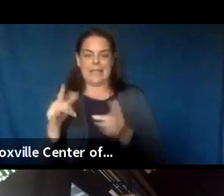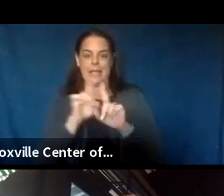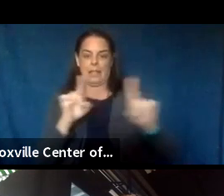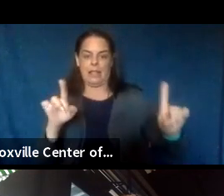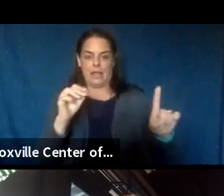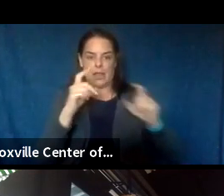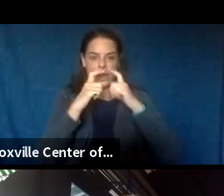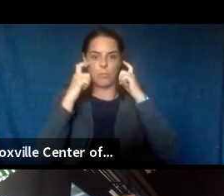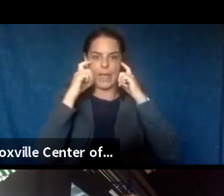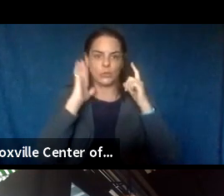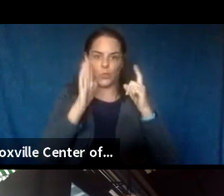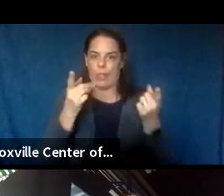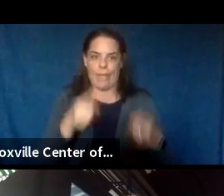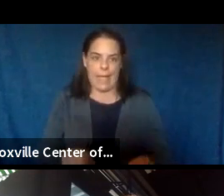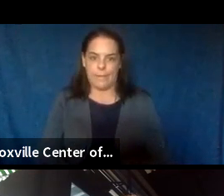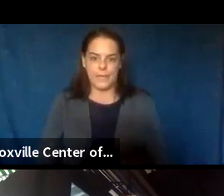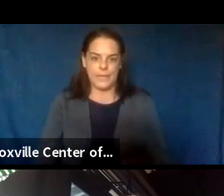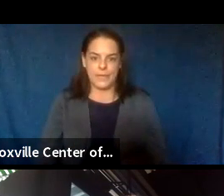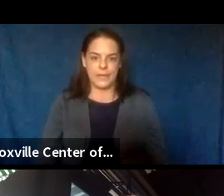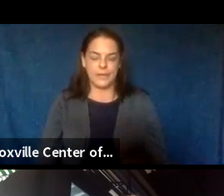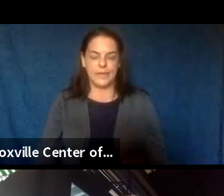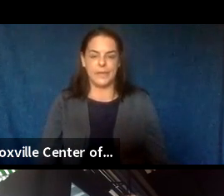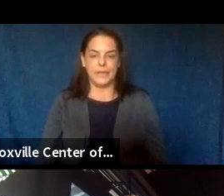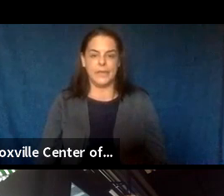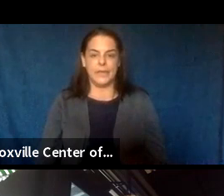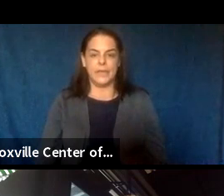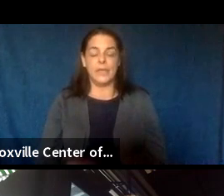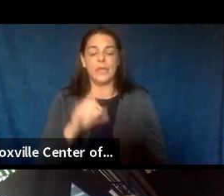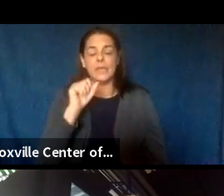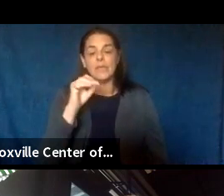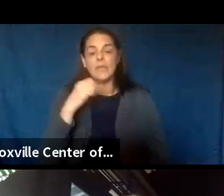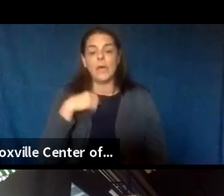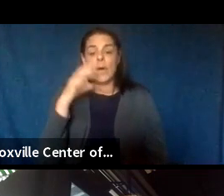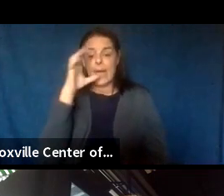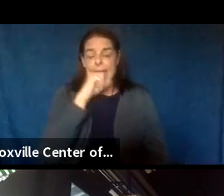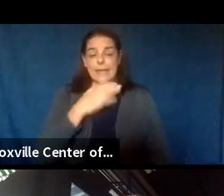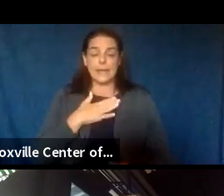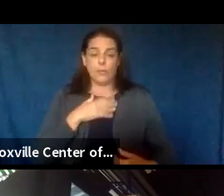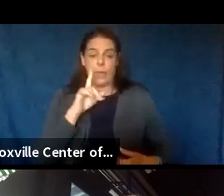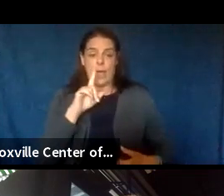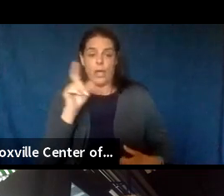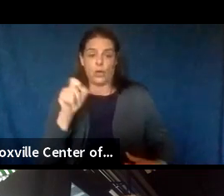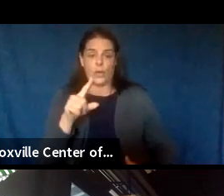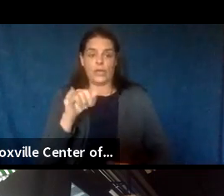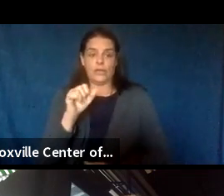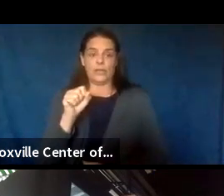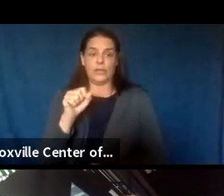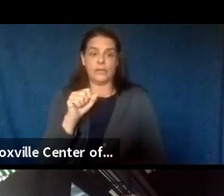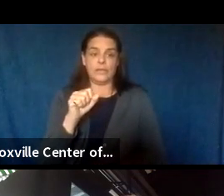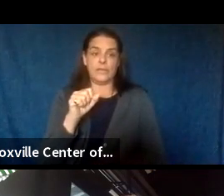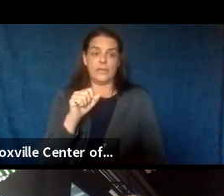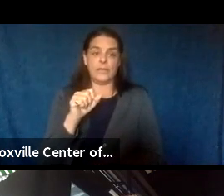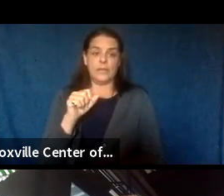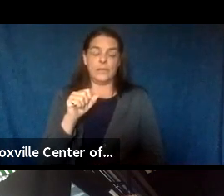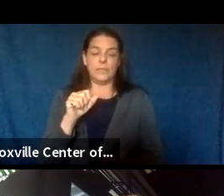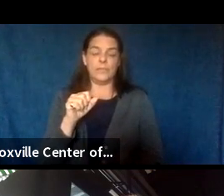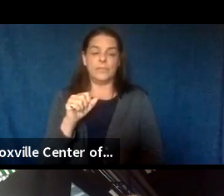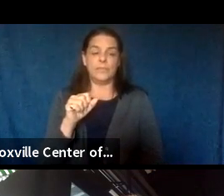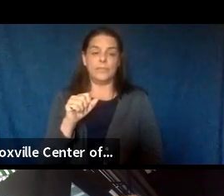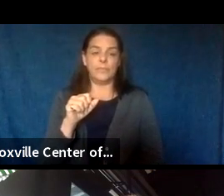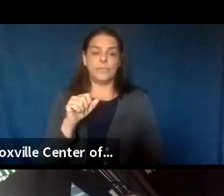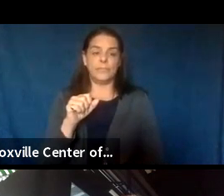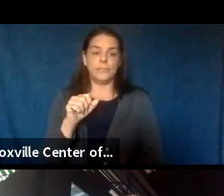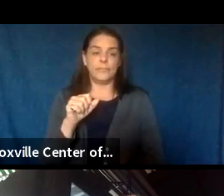wearing are going to be effective. So I guess my question would be is, I mean, you clearly seem to